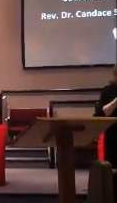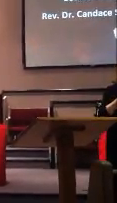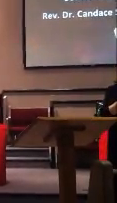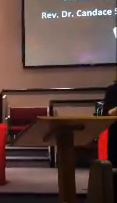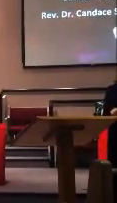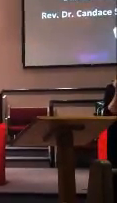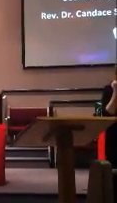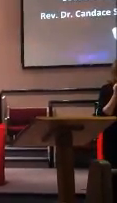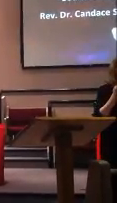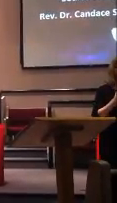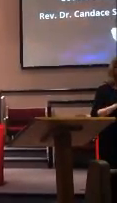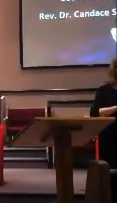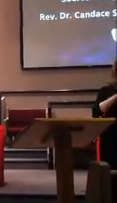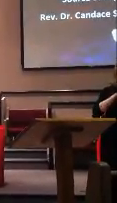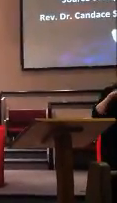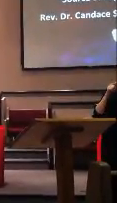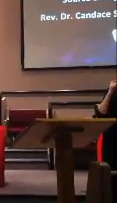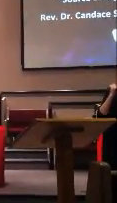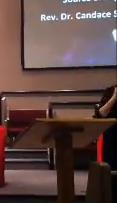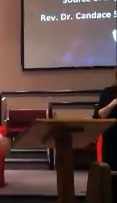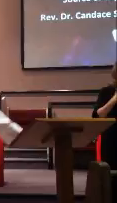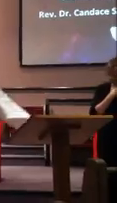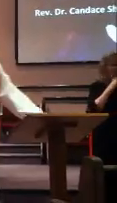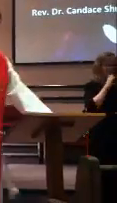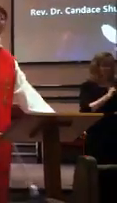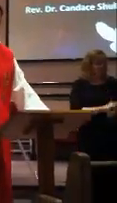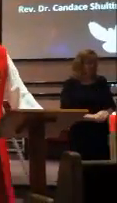go, oh, I felt old.